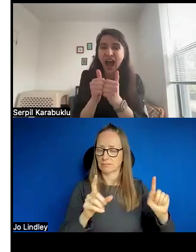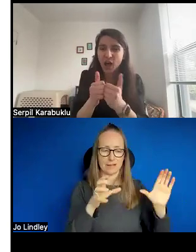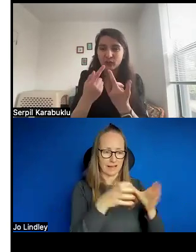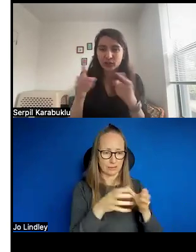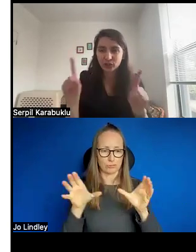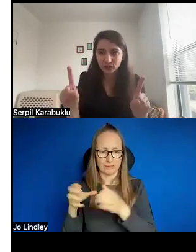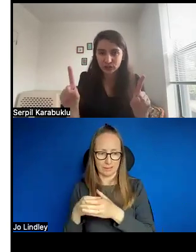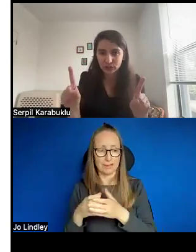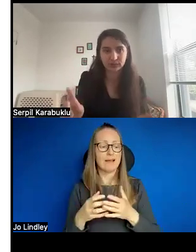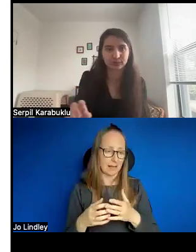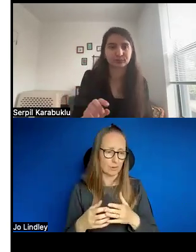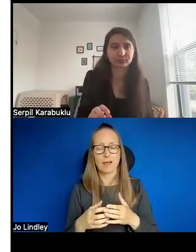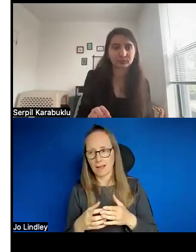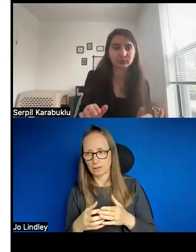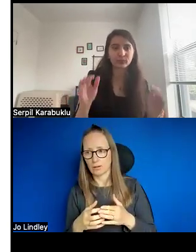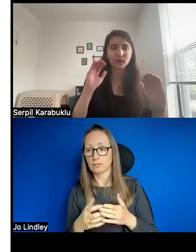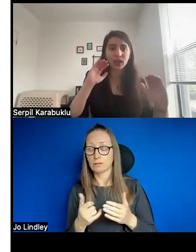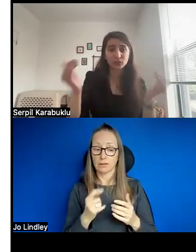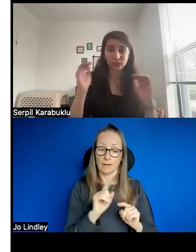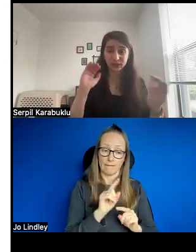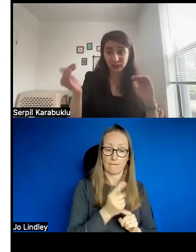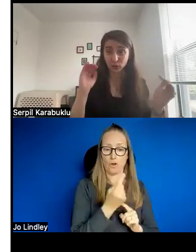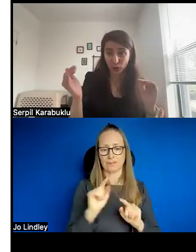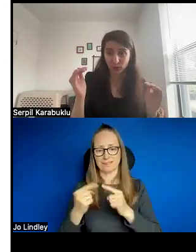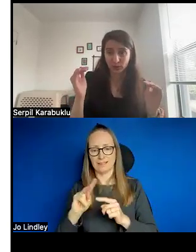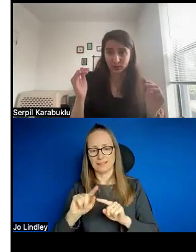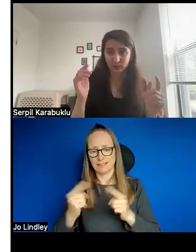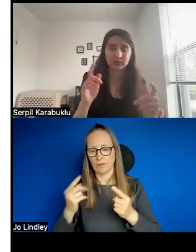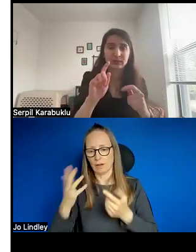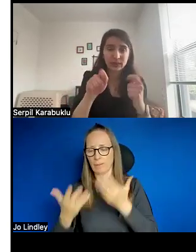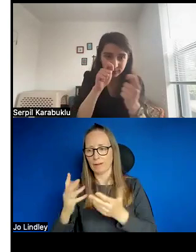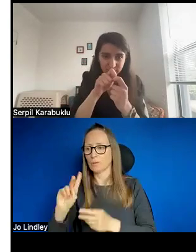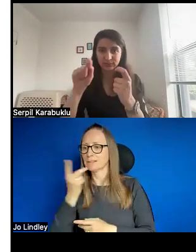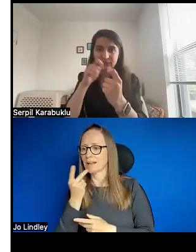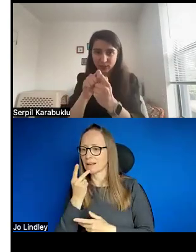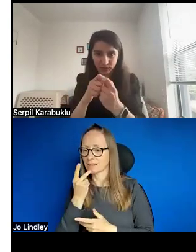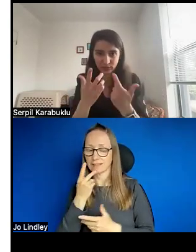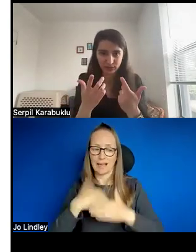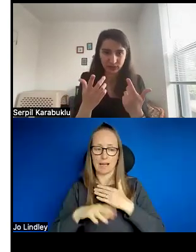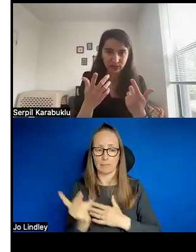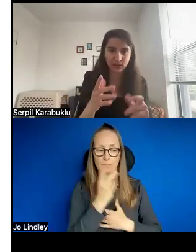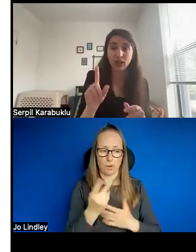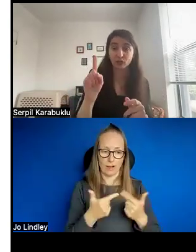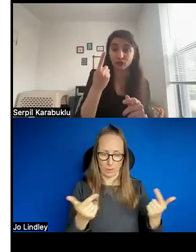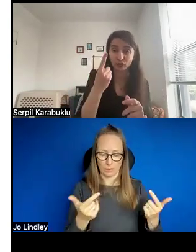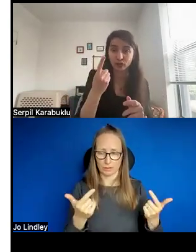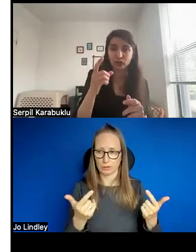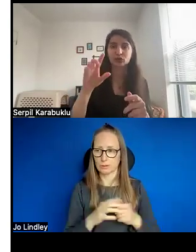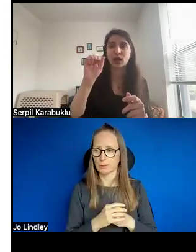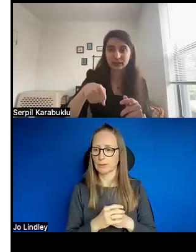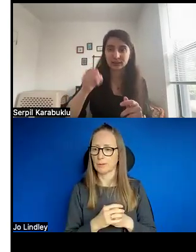nods. Yes, the first head nod is different than second head nod across the languages. And more